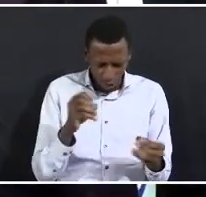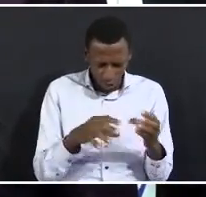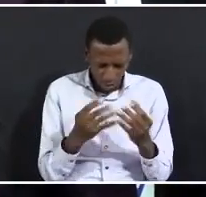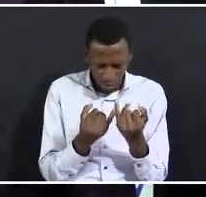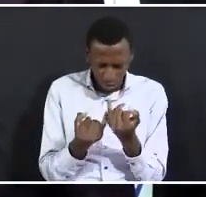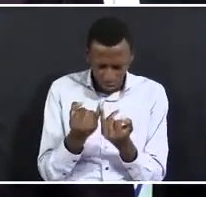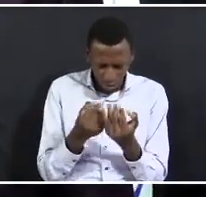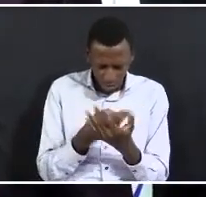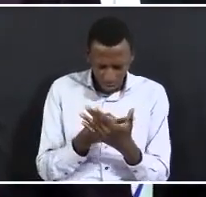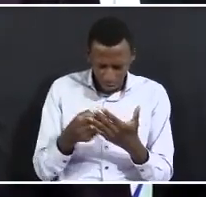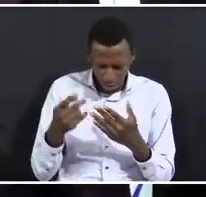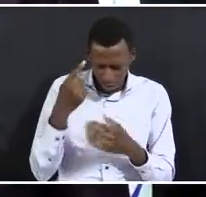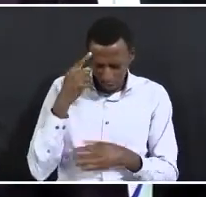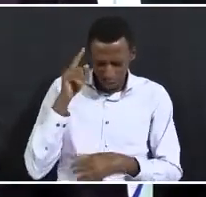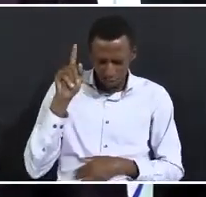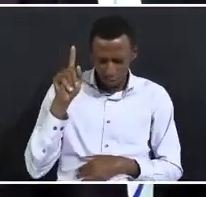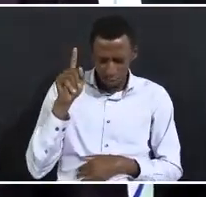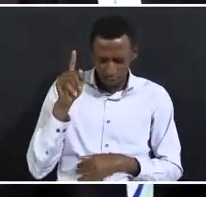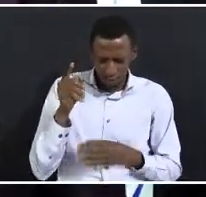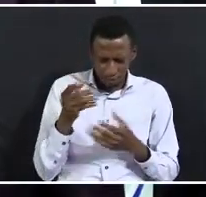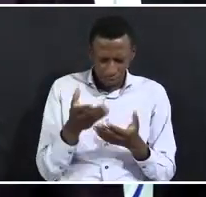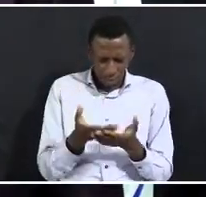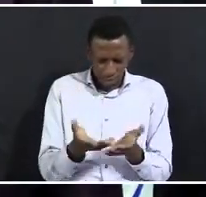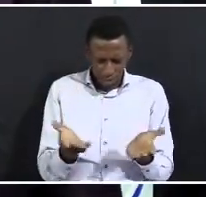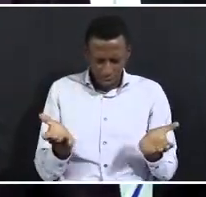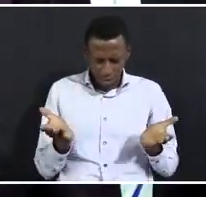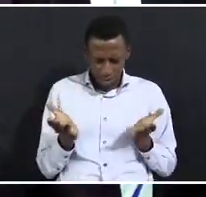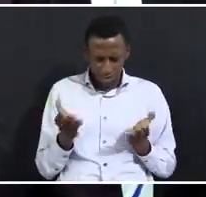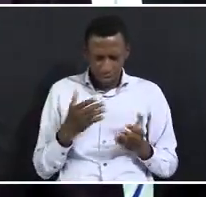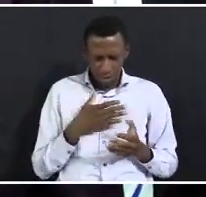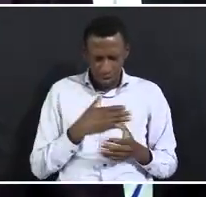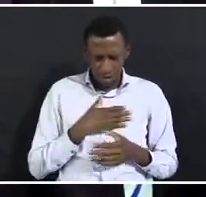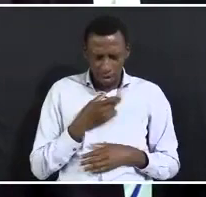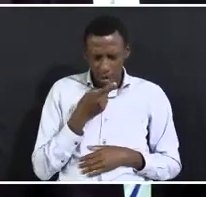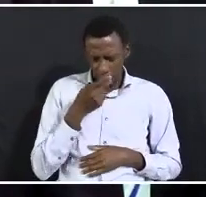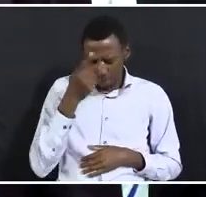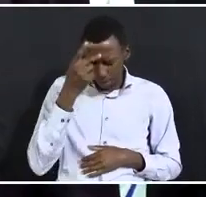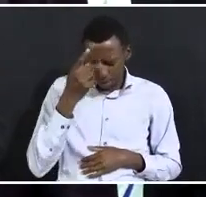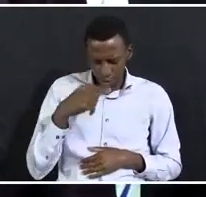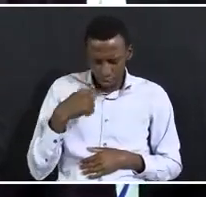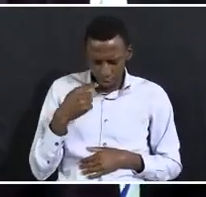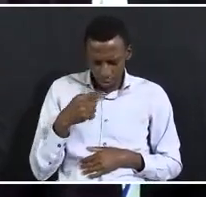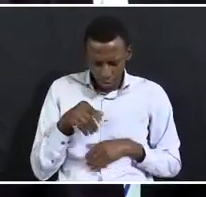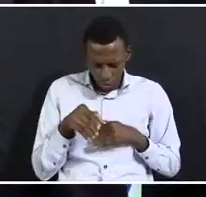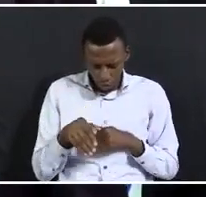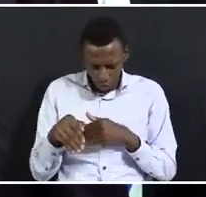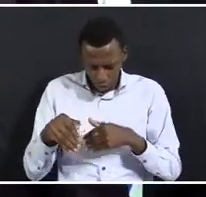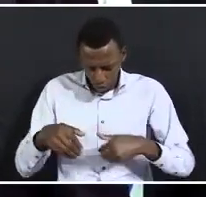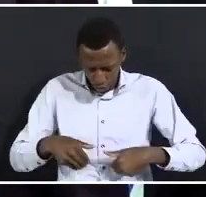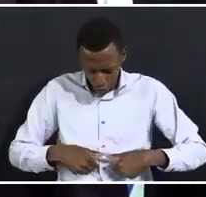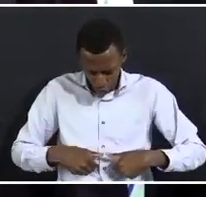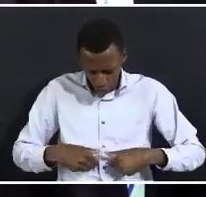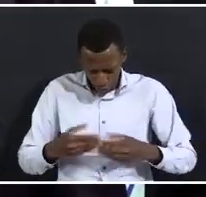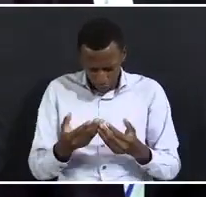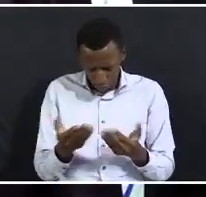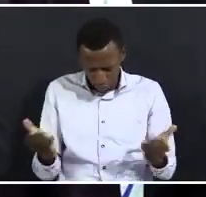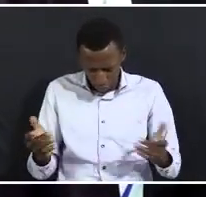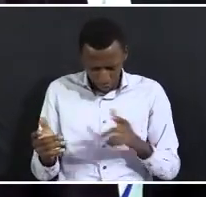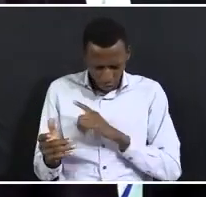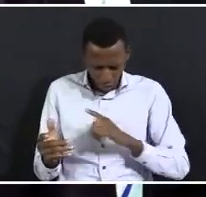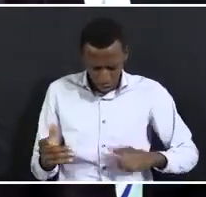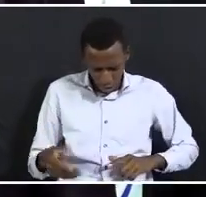you. These our parents that have accompanied the young people, Lord God, we thank you for